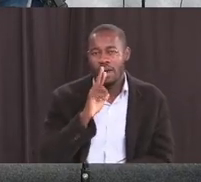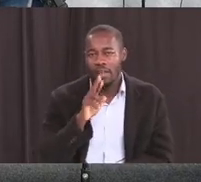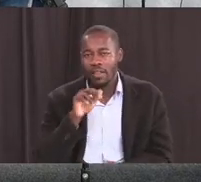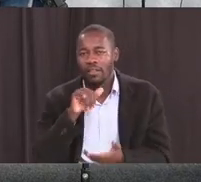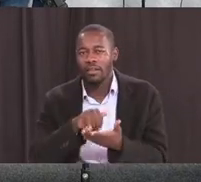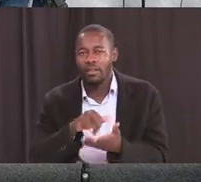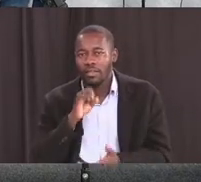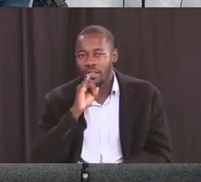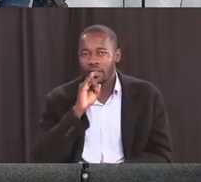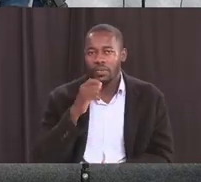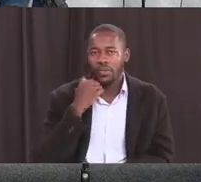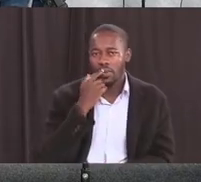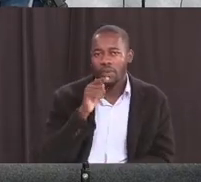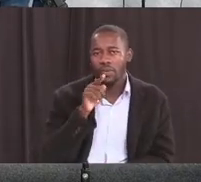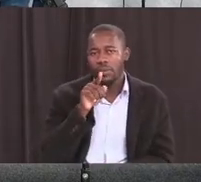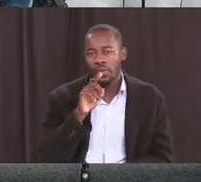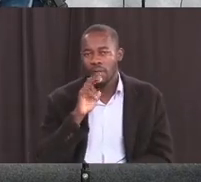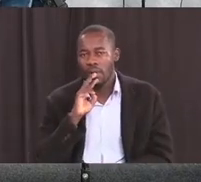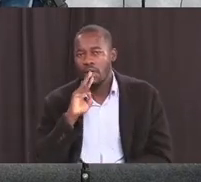are.